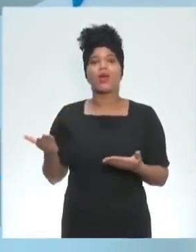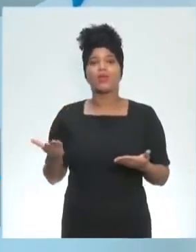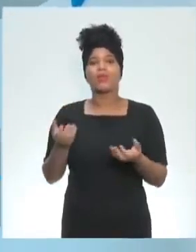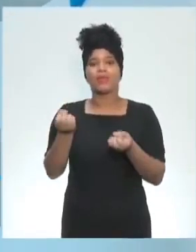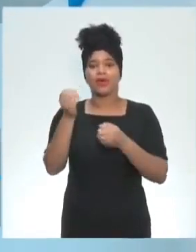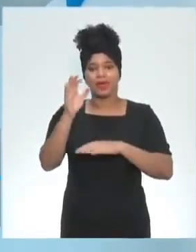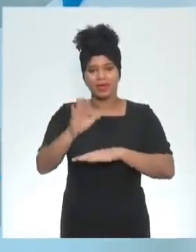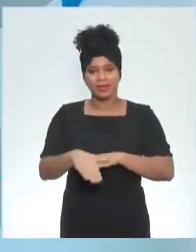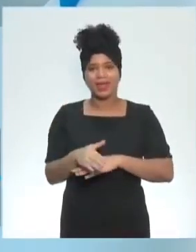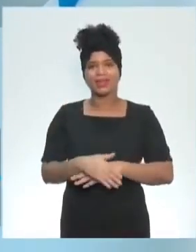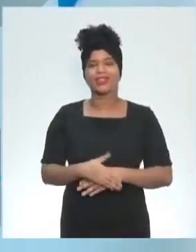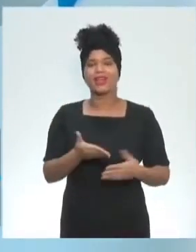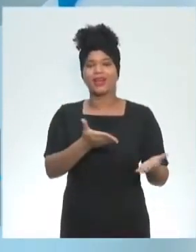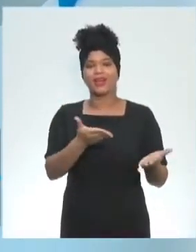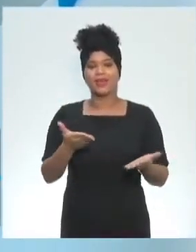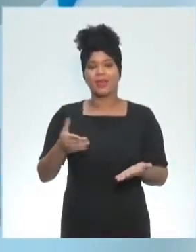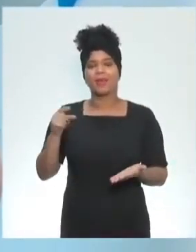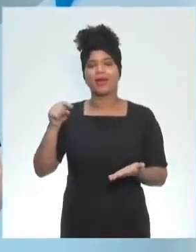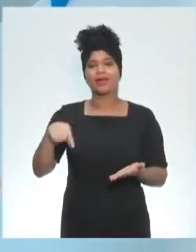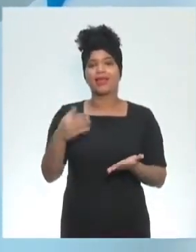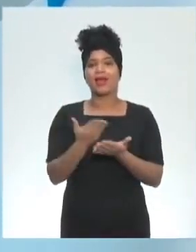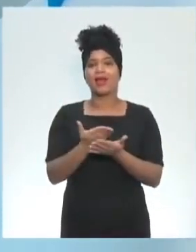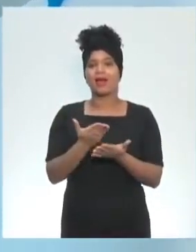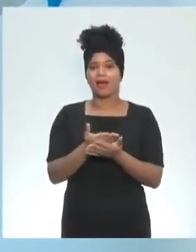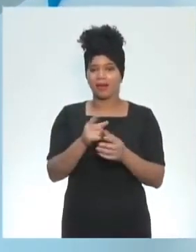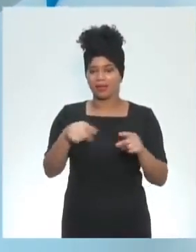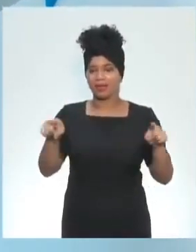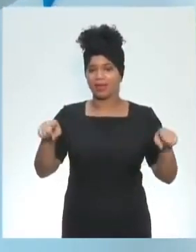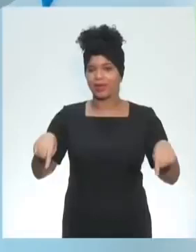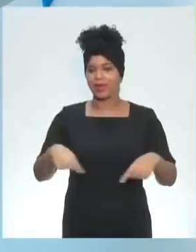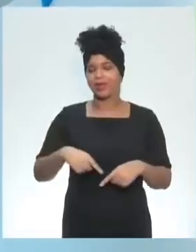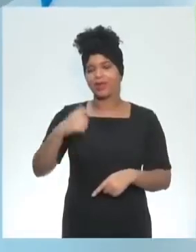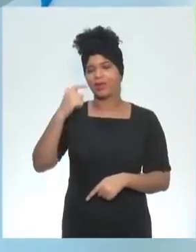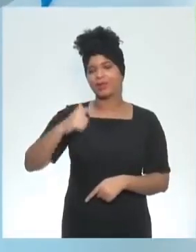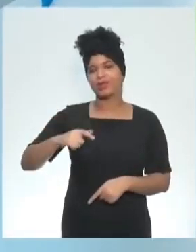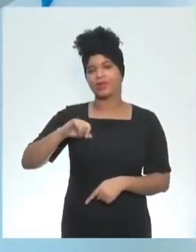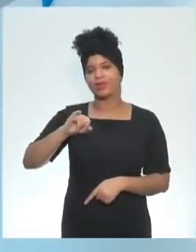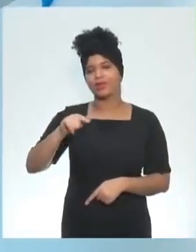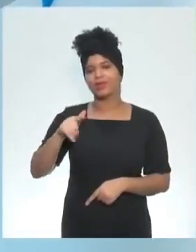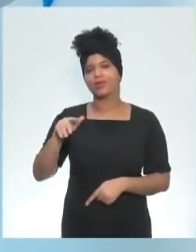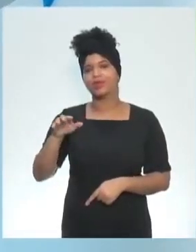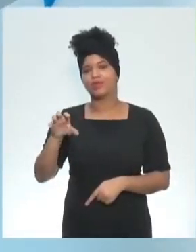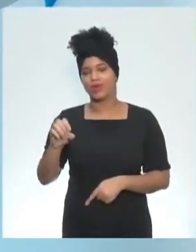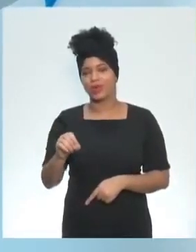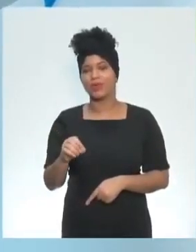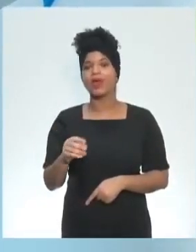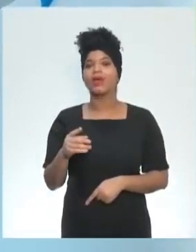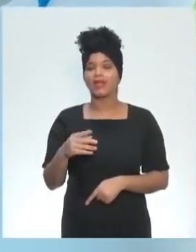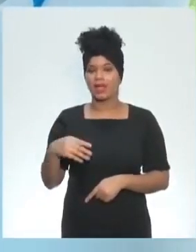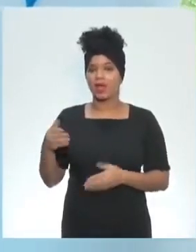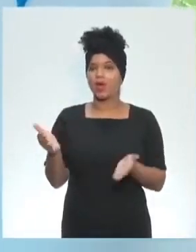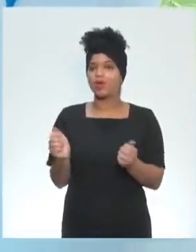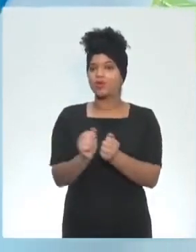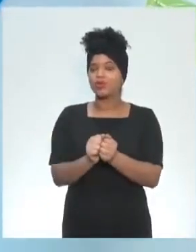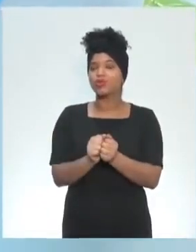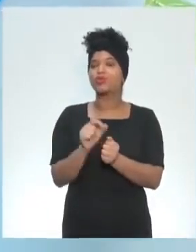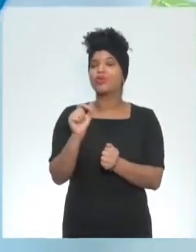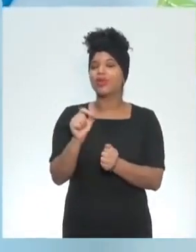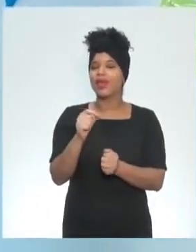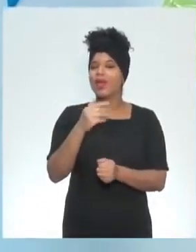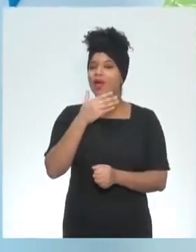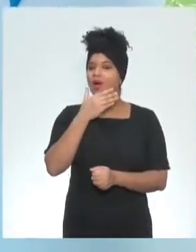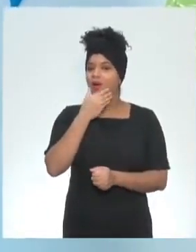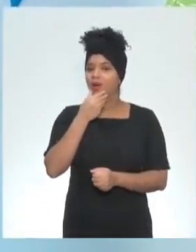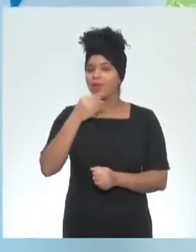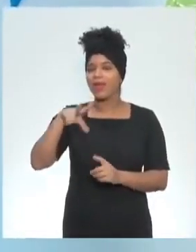Welcome to another in English Class is my name is João Écio Now it and today with me some body